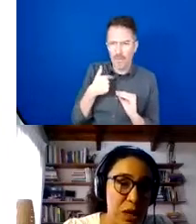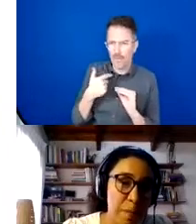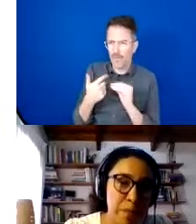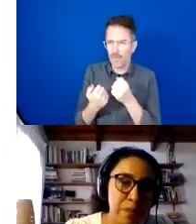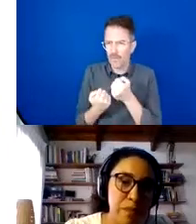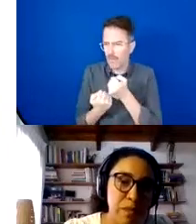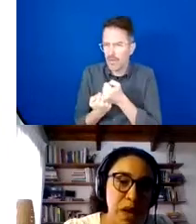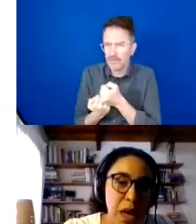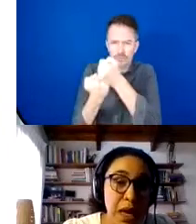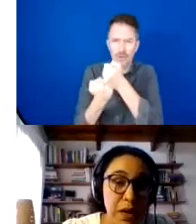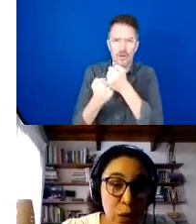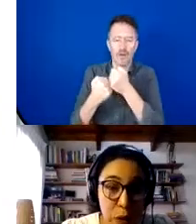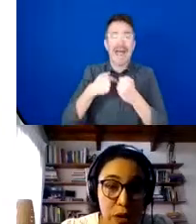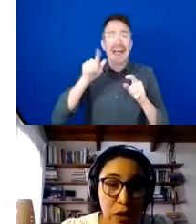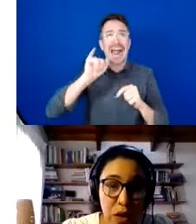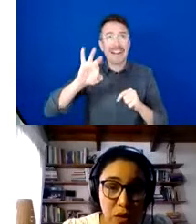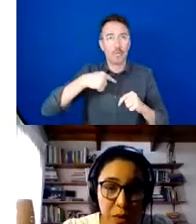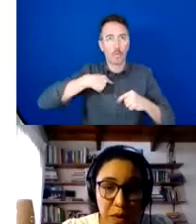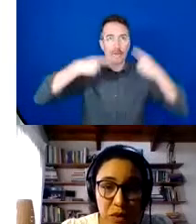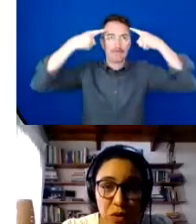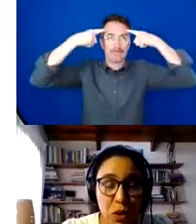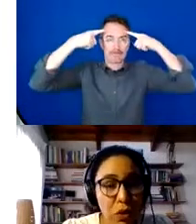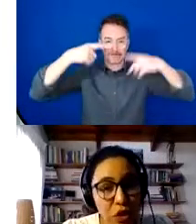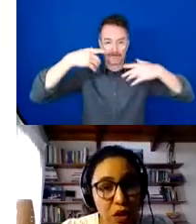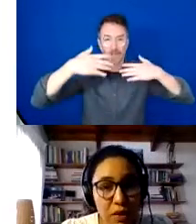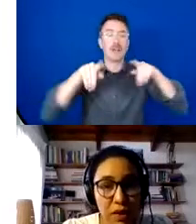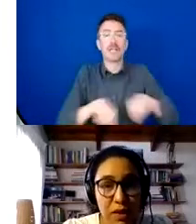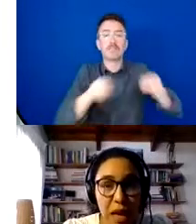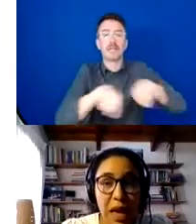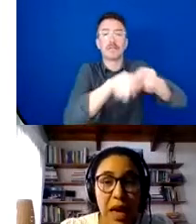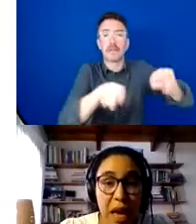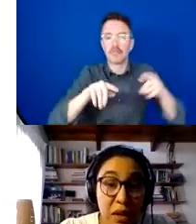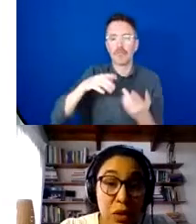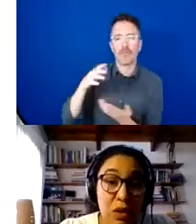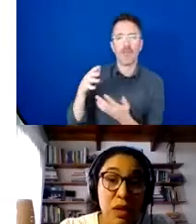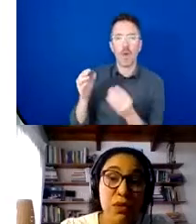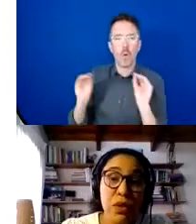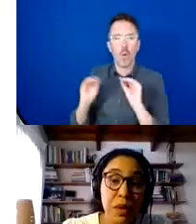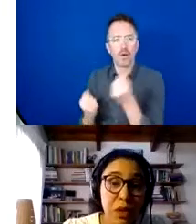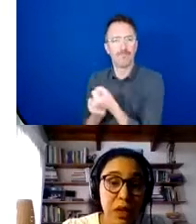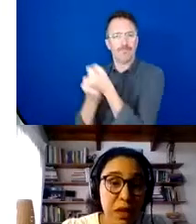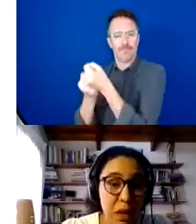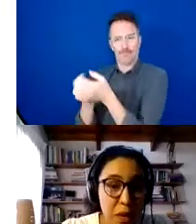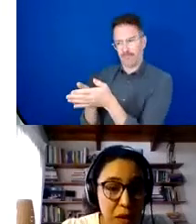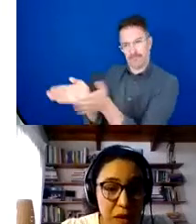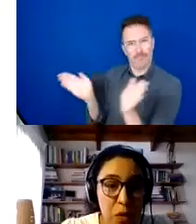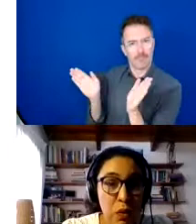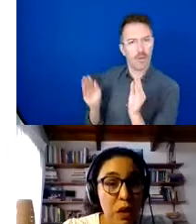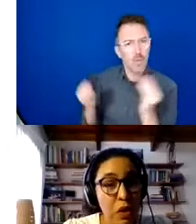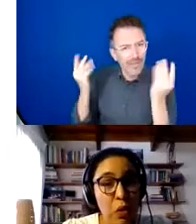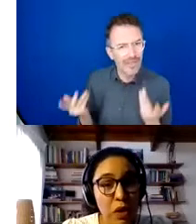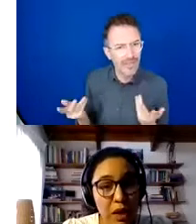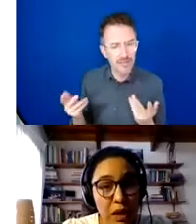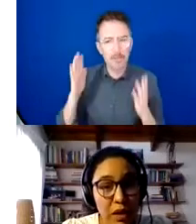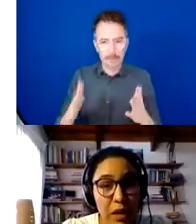marginalization. If we want to contribute to social justice and to the transformation of the communities where we